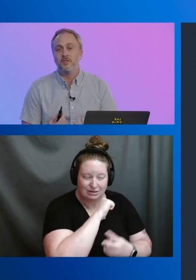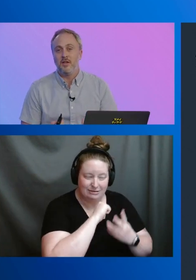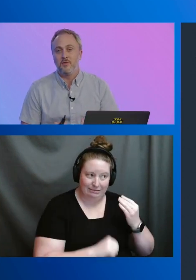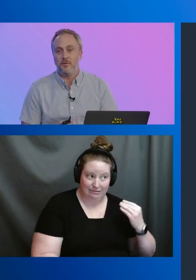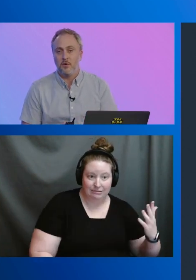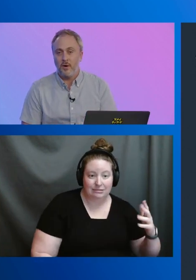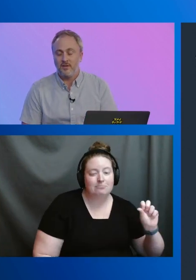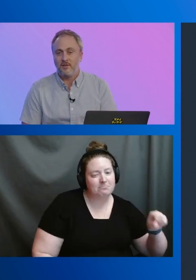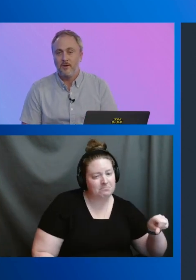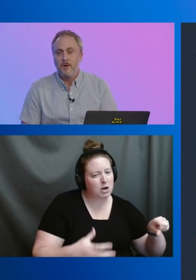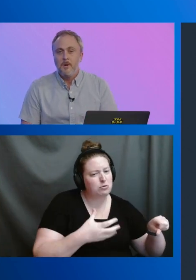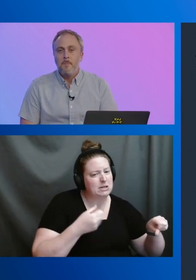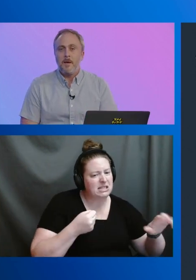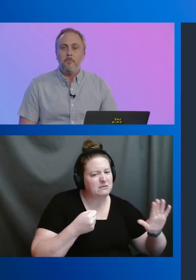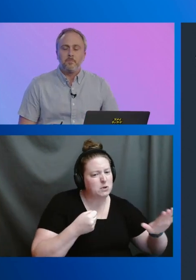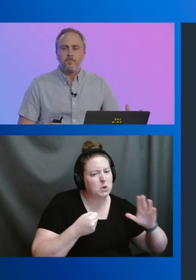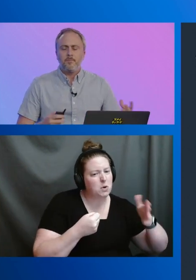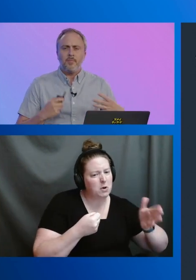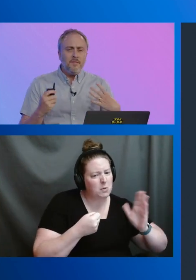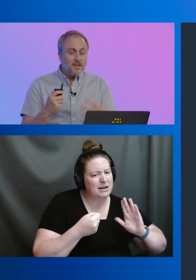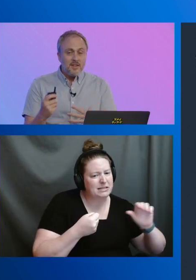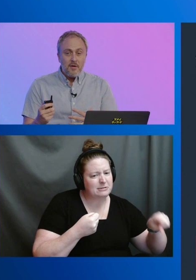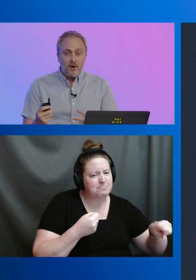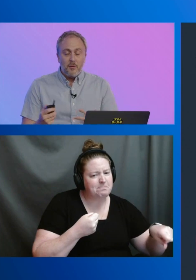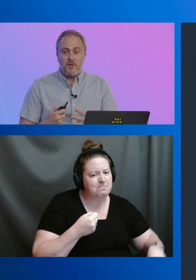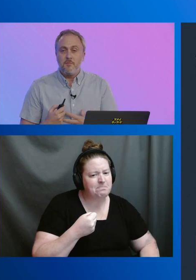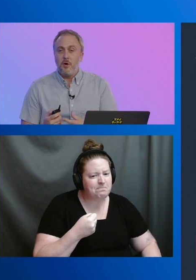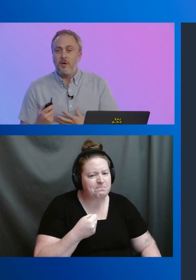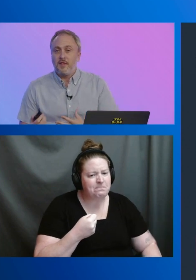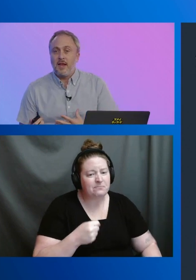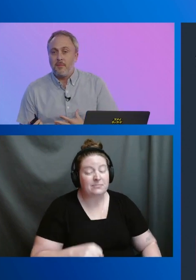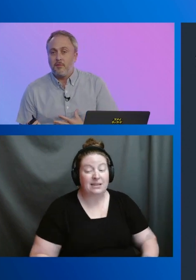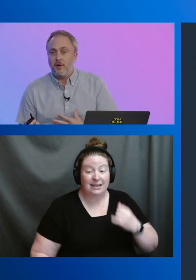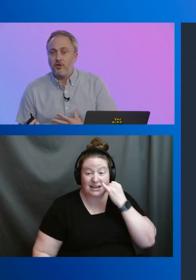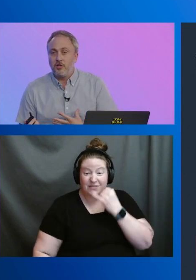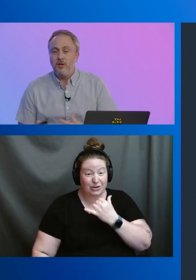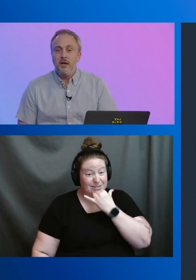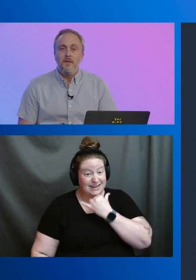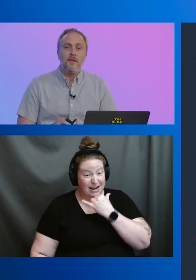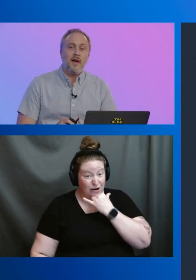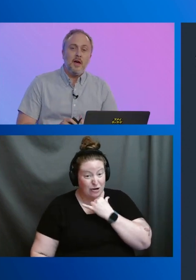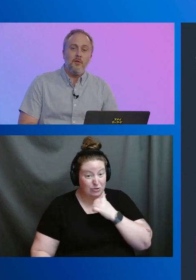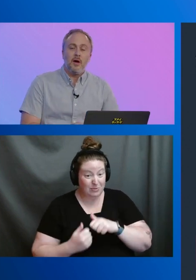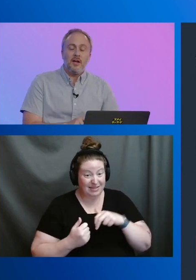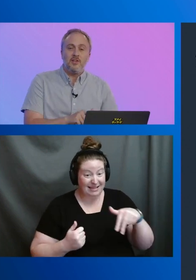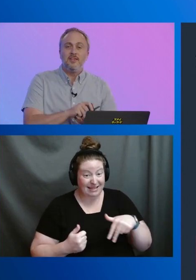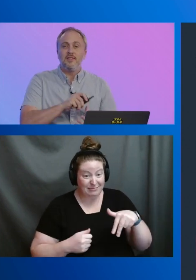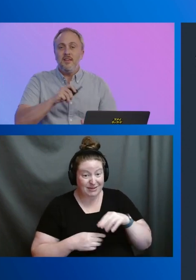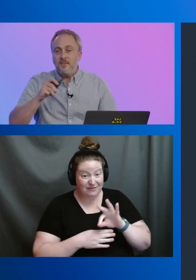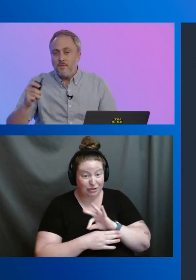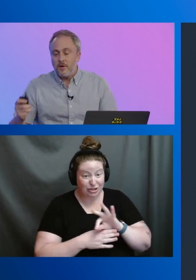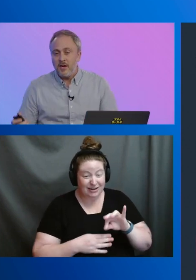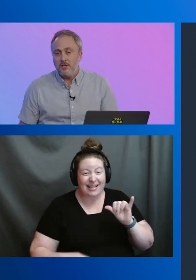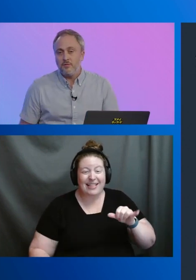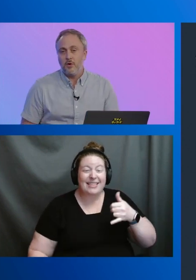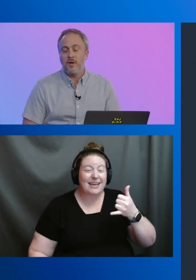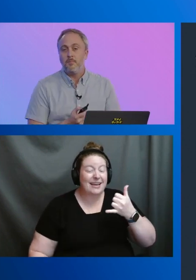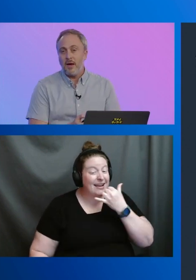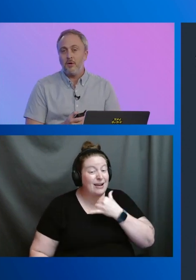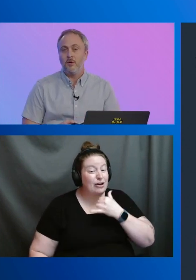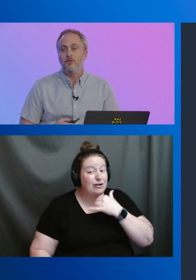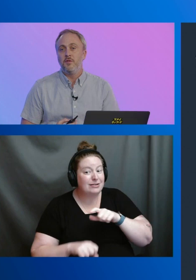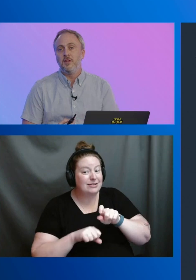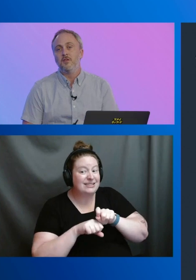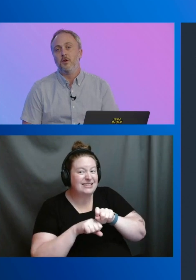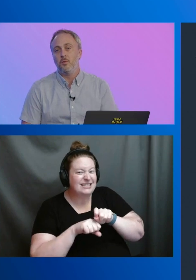it's received the request. Now, if there's an error with invoking that Lambda function, then that error actually sends the invocation request